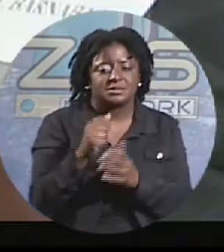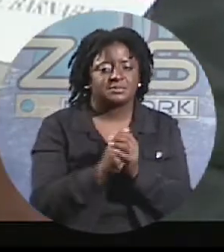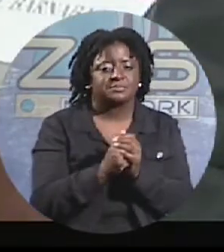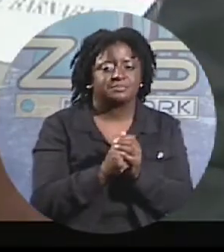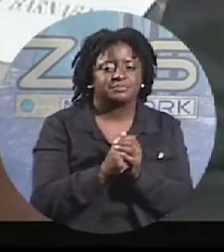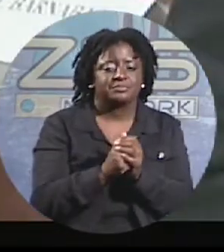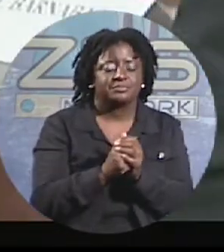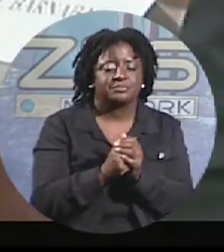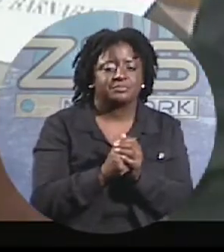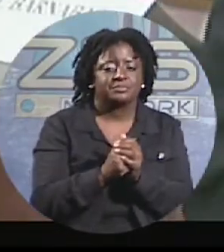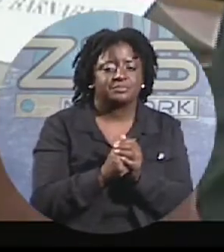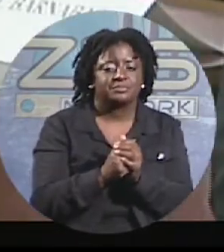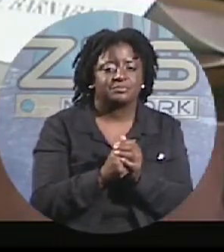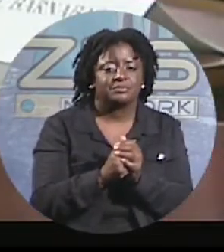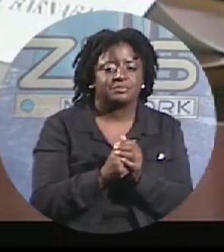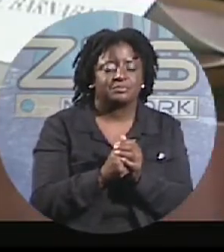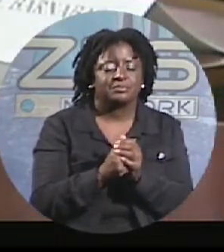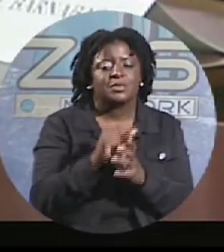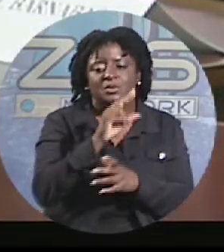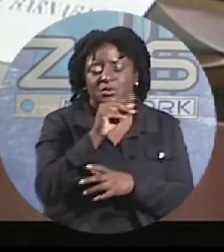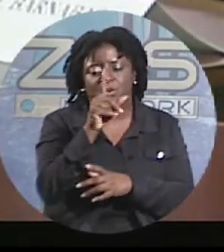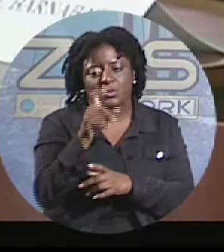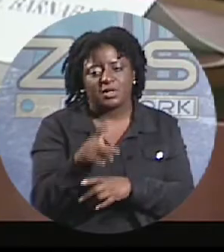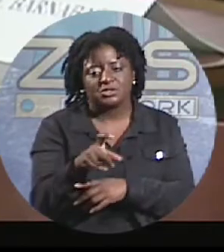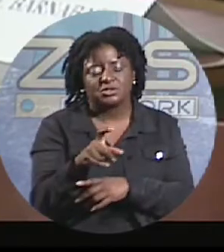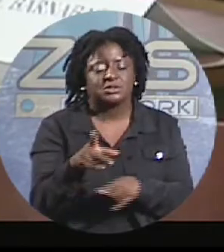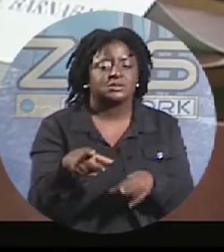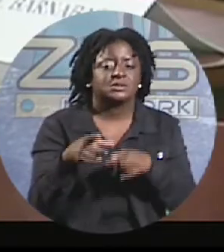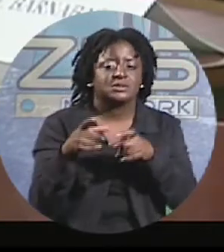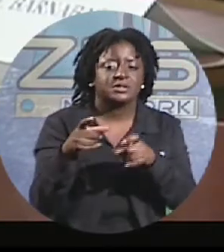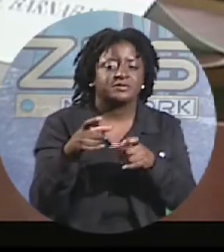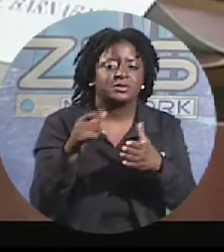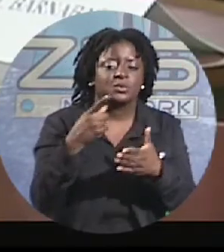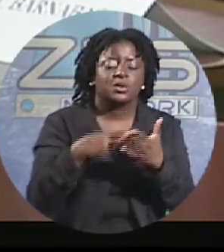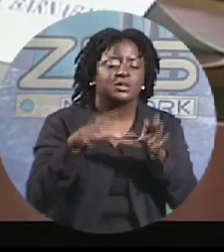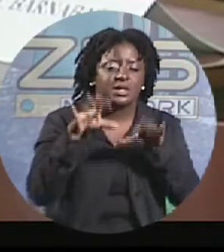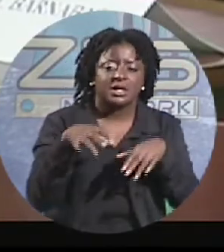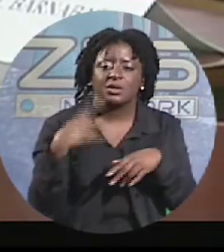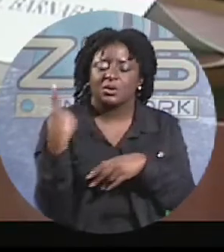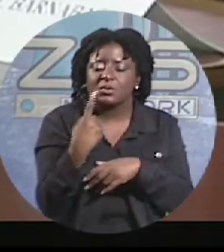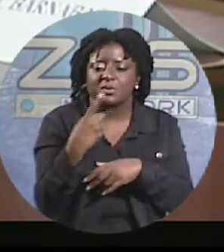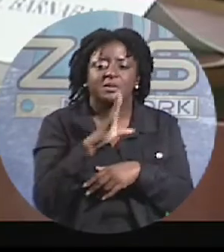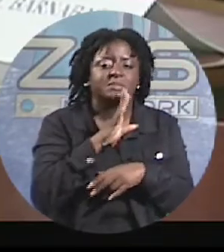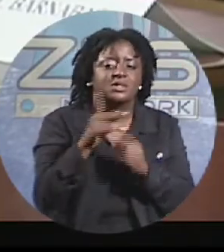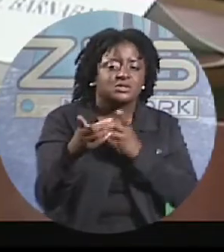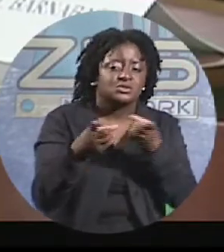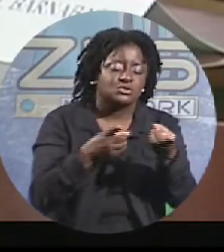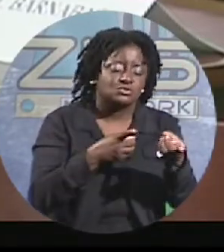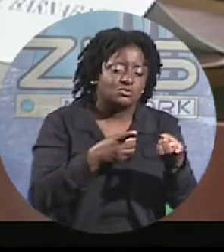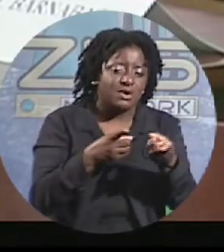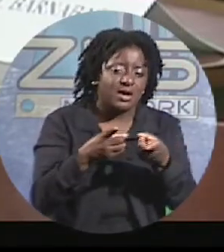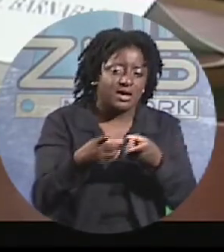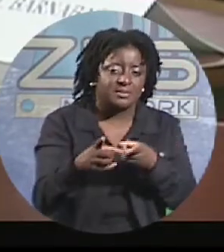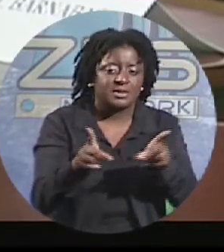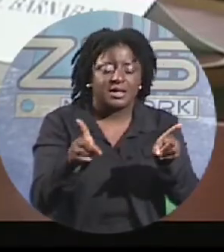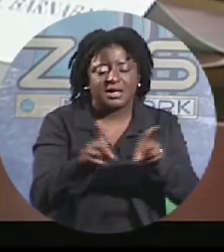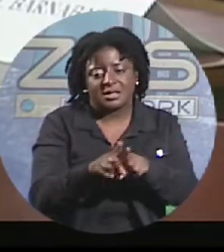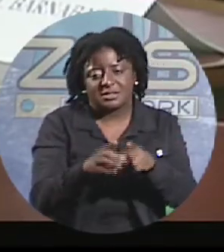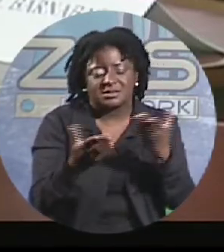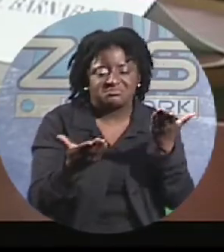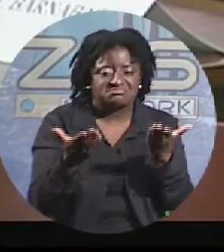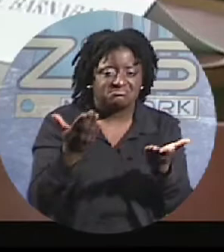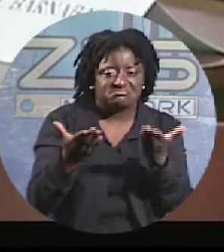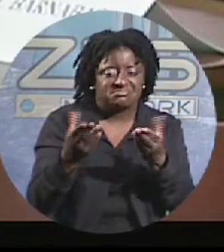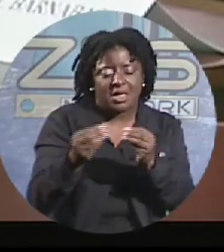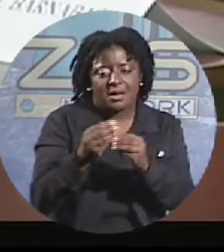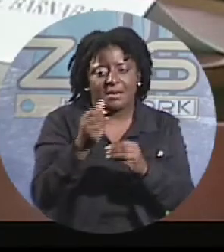question, Mr. Speaker, that given what could only be described as perhaps